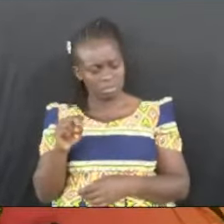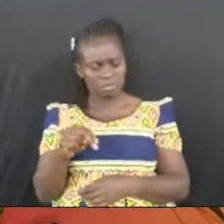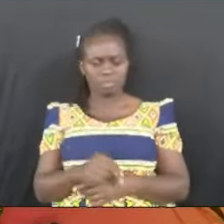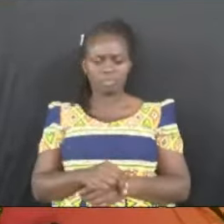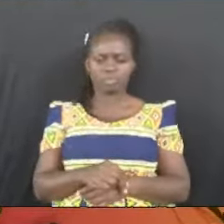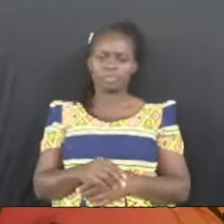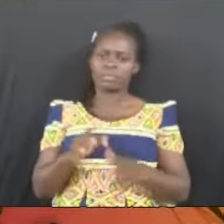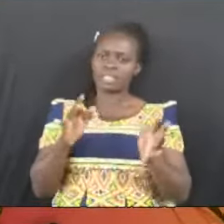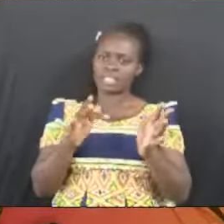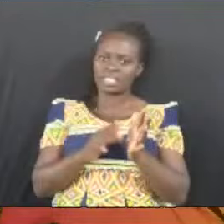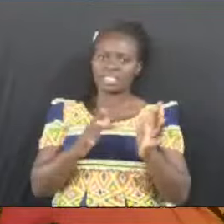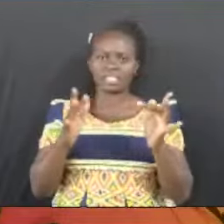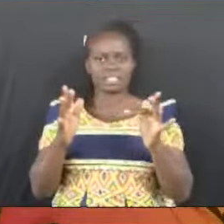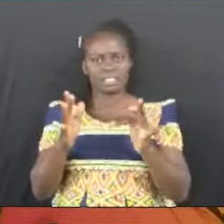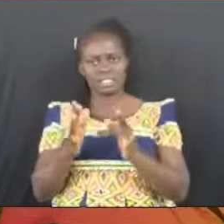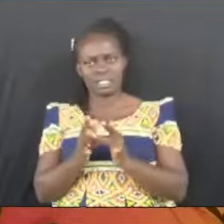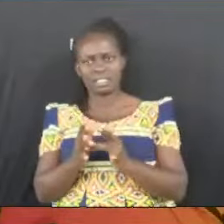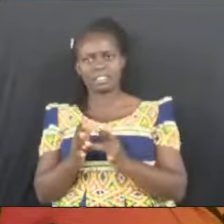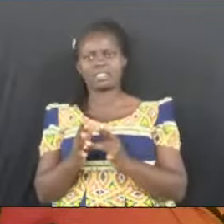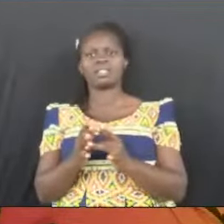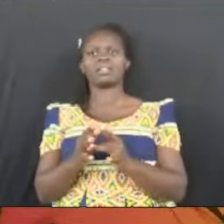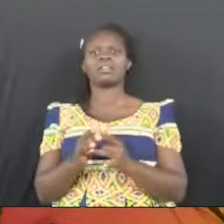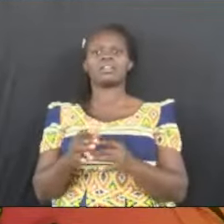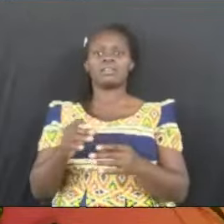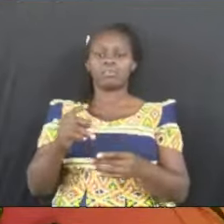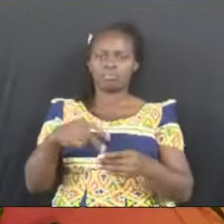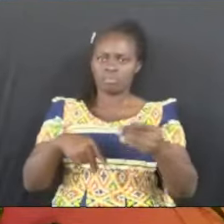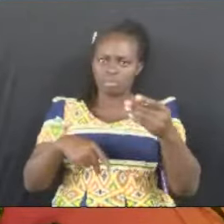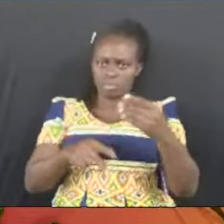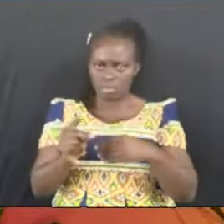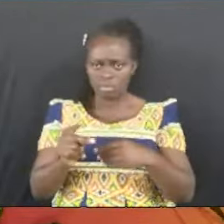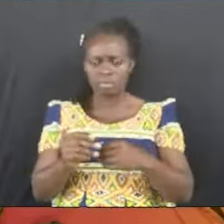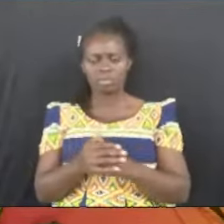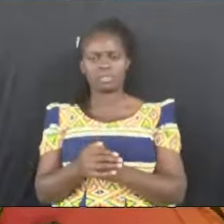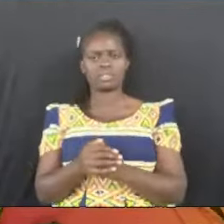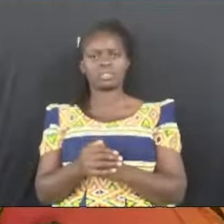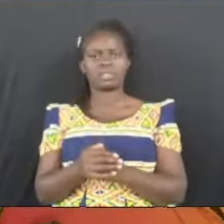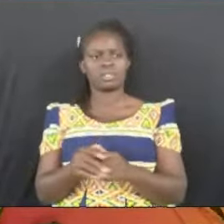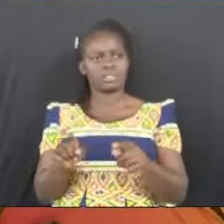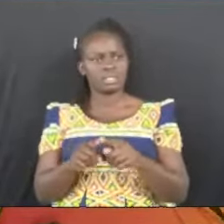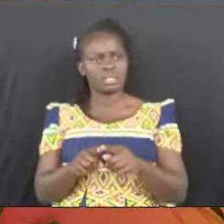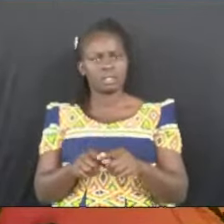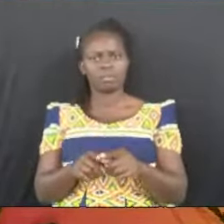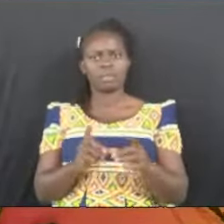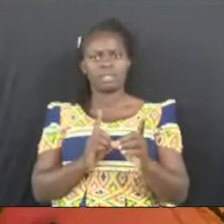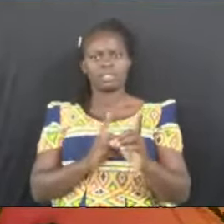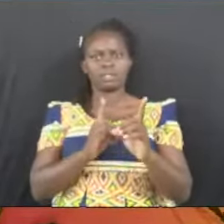Jesus is betrayed in so many ways, even by those people who call